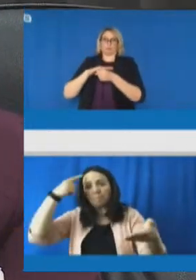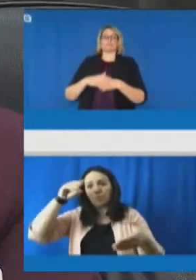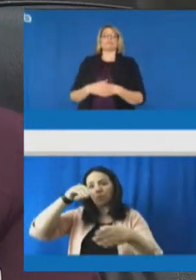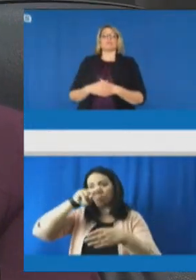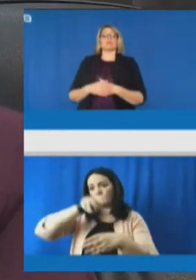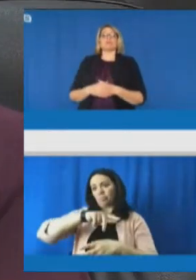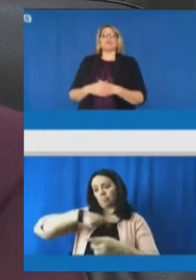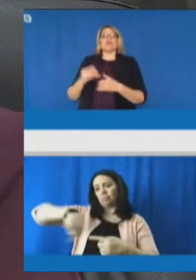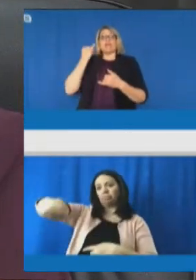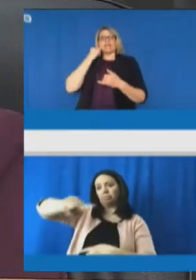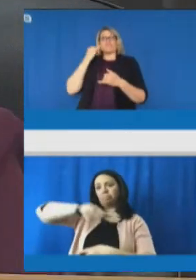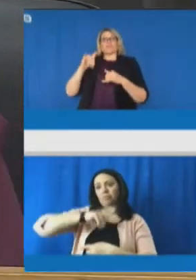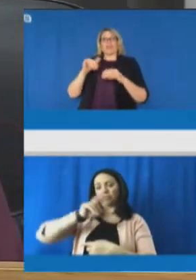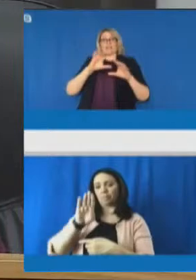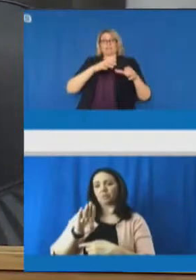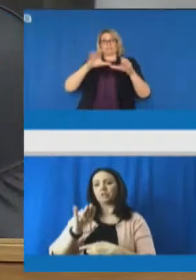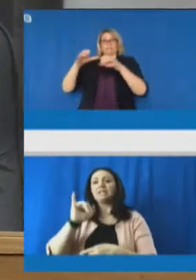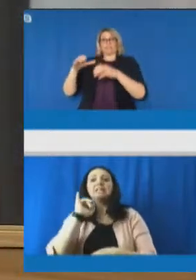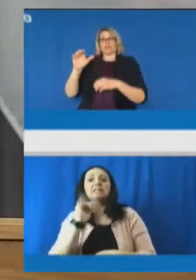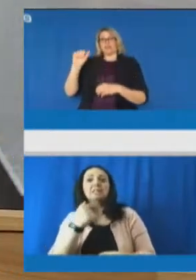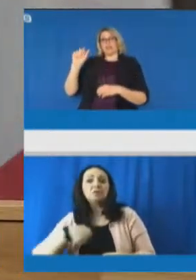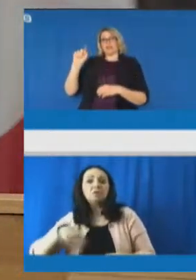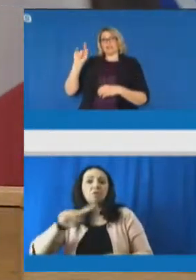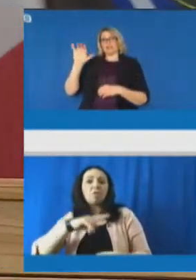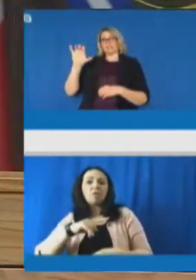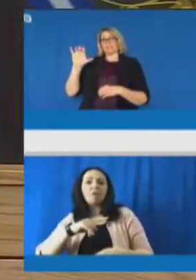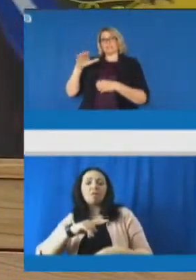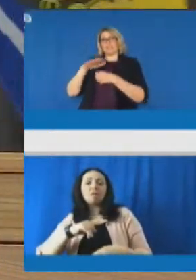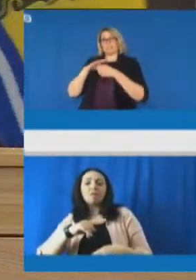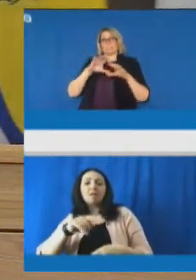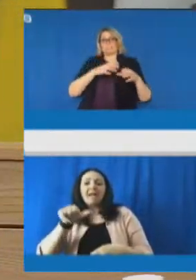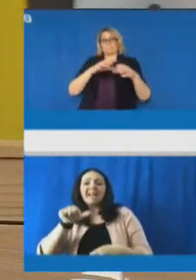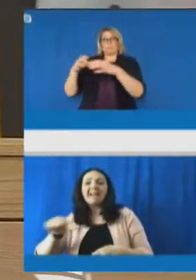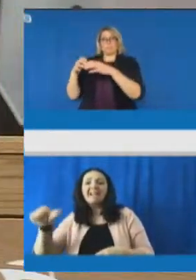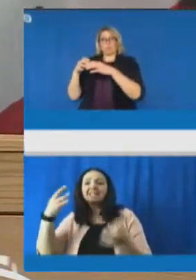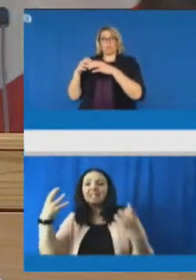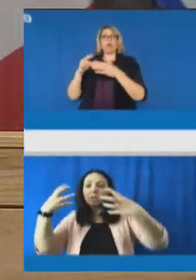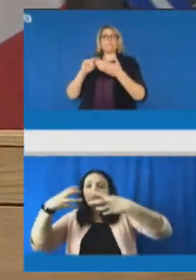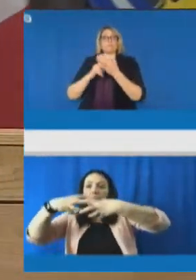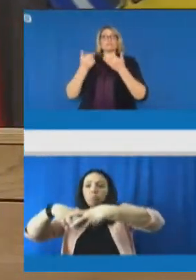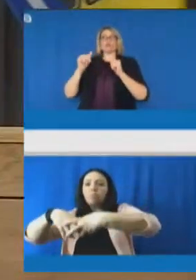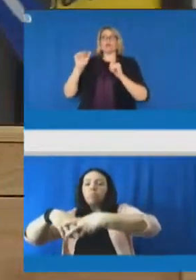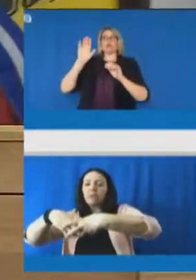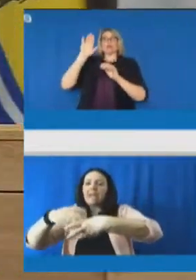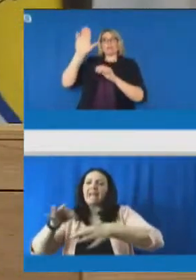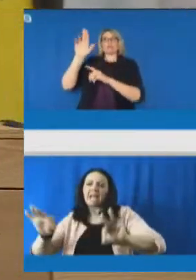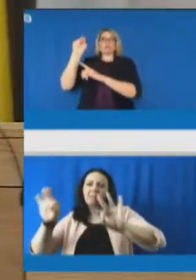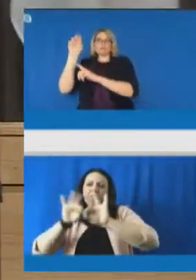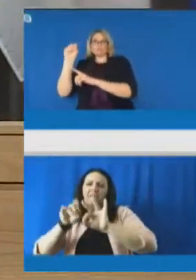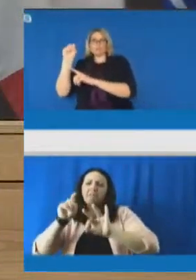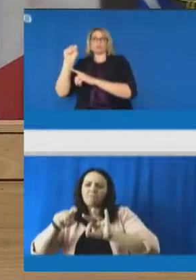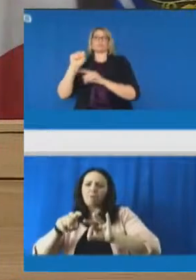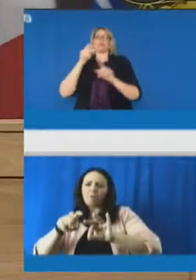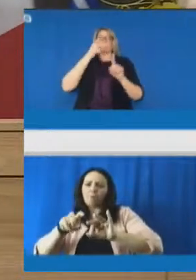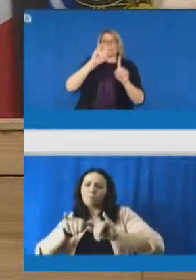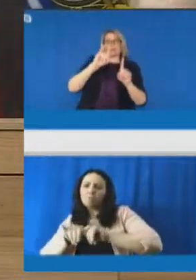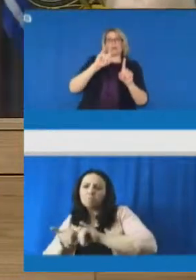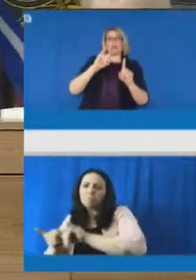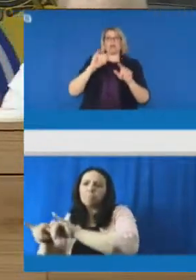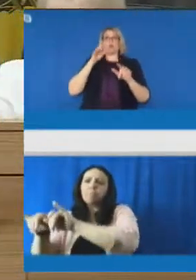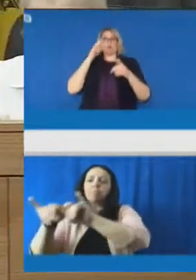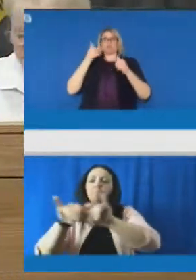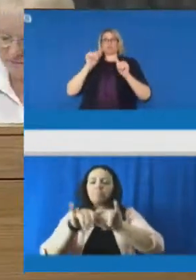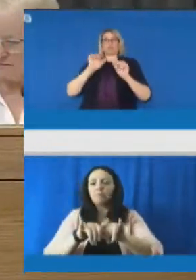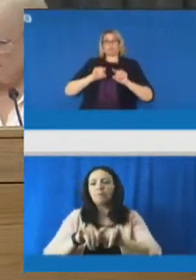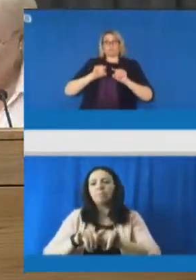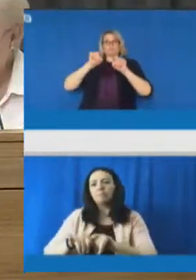something about essential workers crossing the border between New Brunswick and Maine. being eligible to have vaccinations about